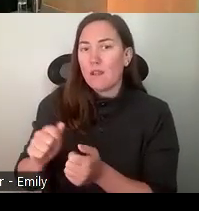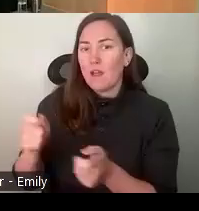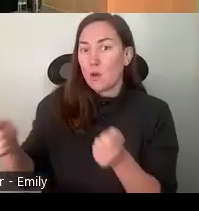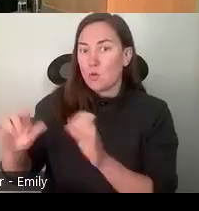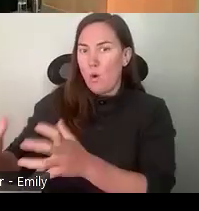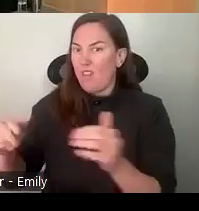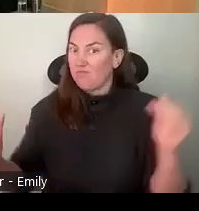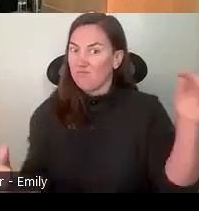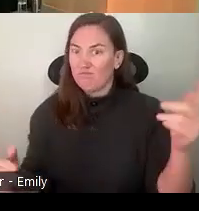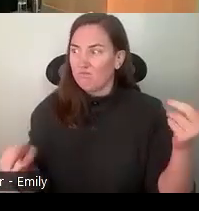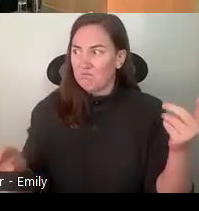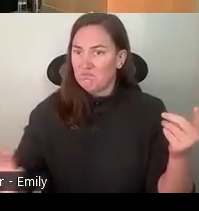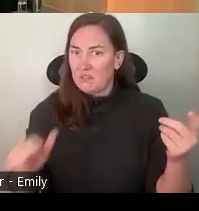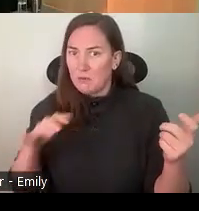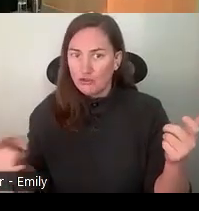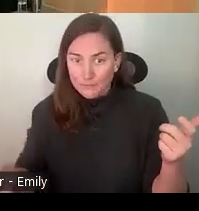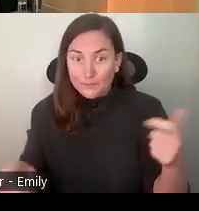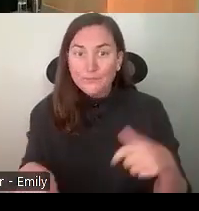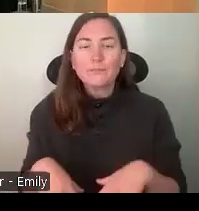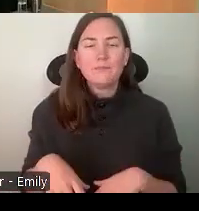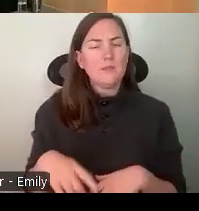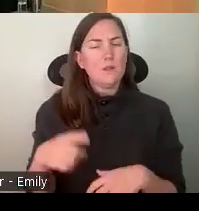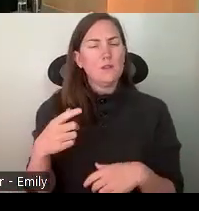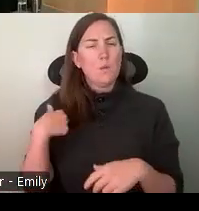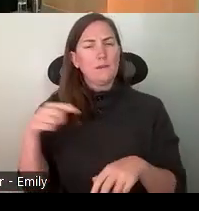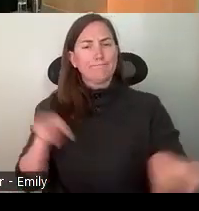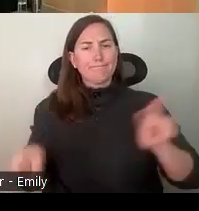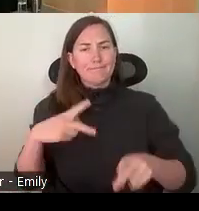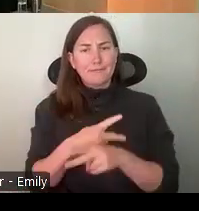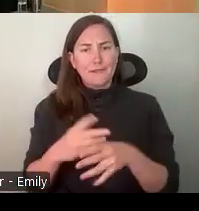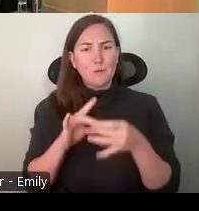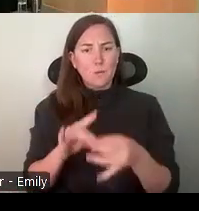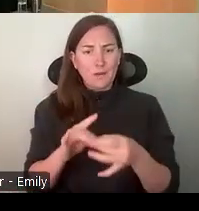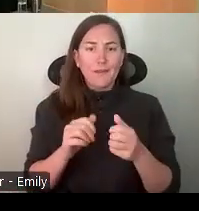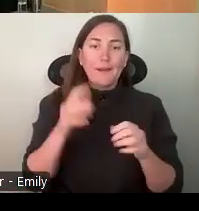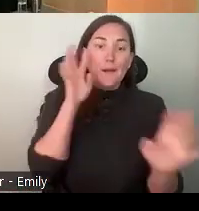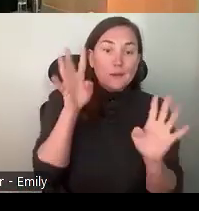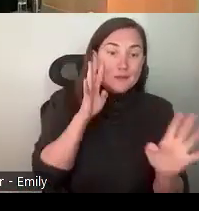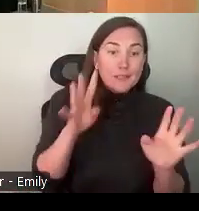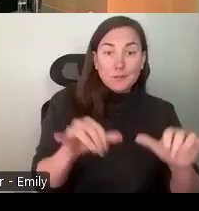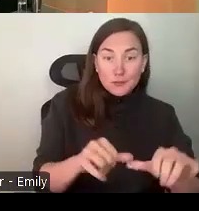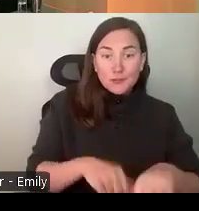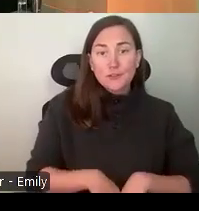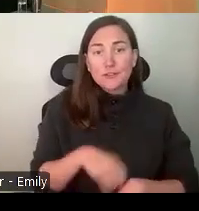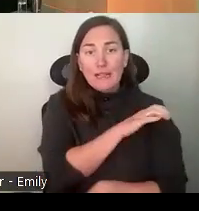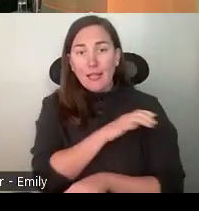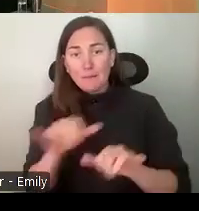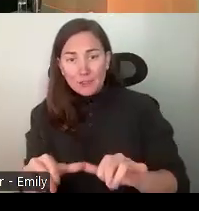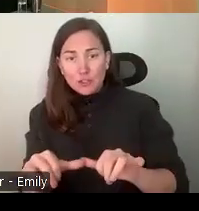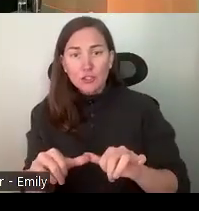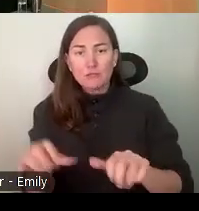examined associations with our hallucination measures and other clinical measures with this